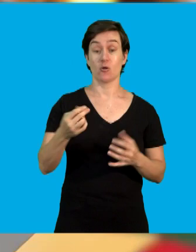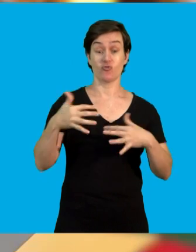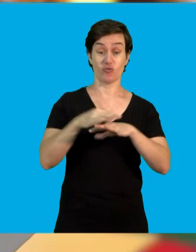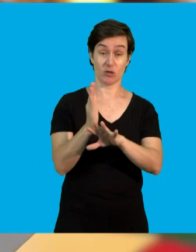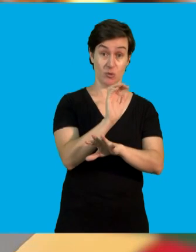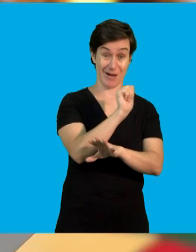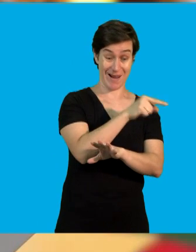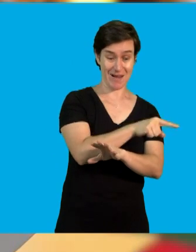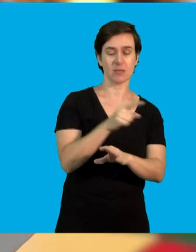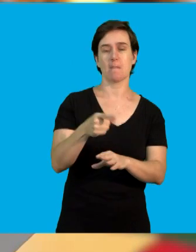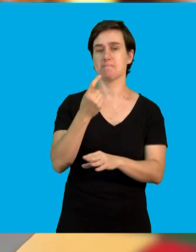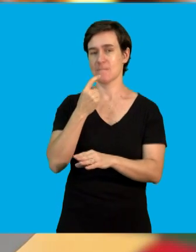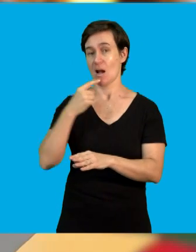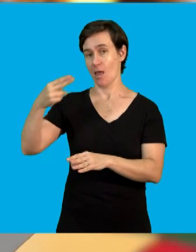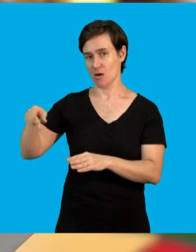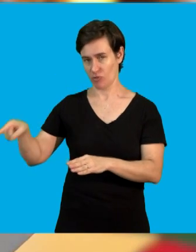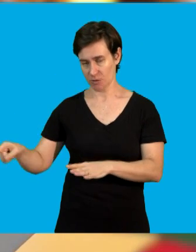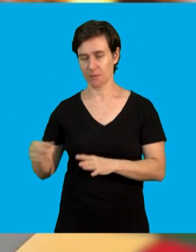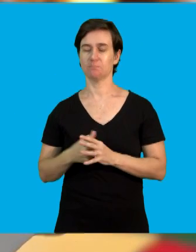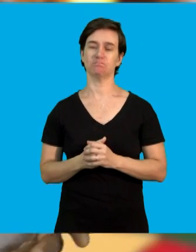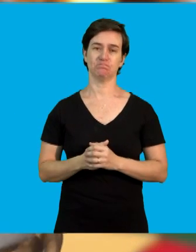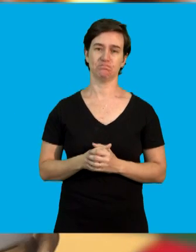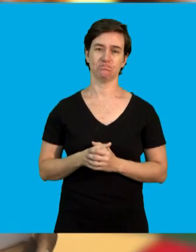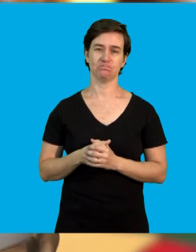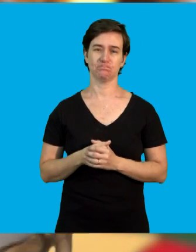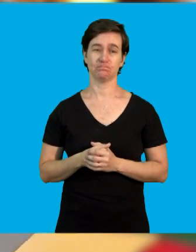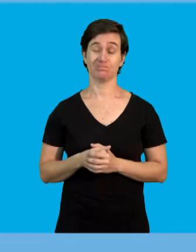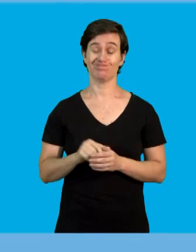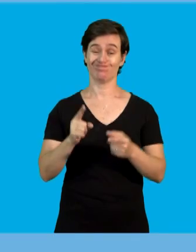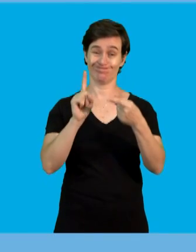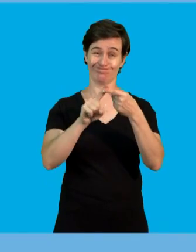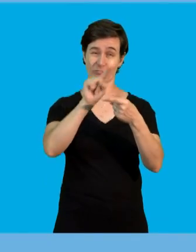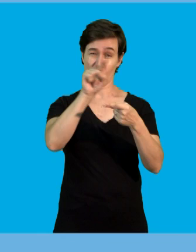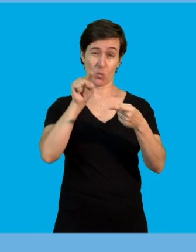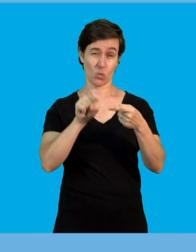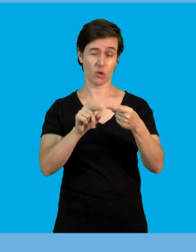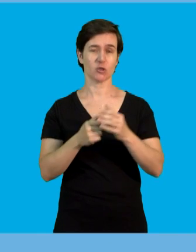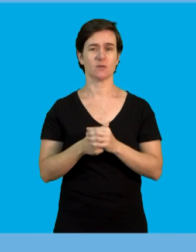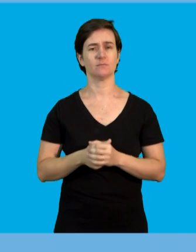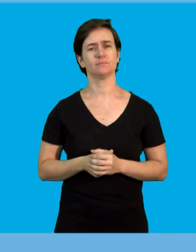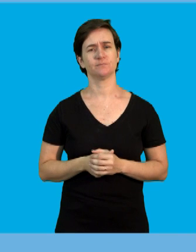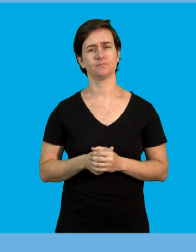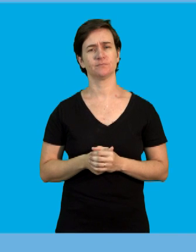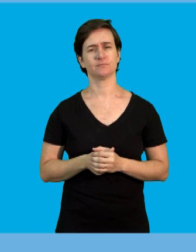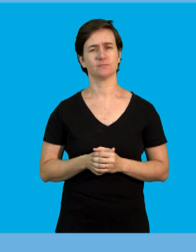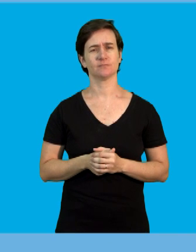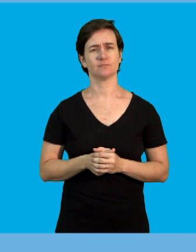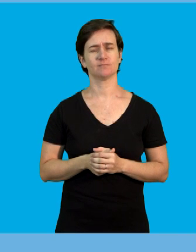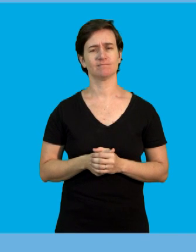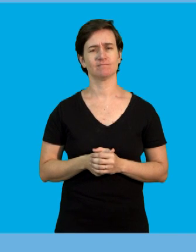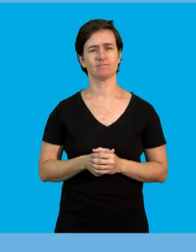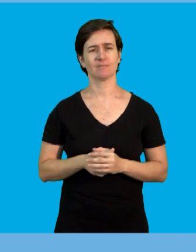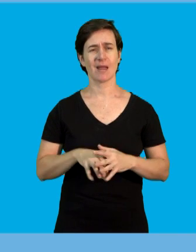acid and a metal hydroxide. So then, the first question that is given on the application question